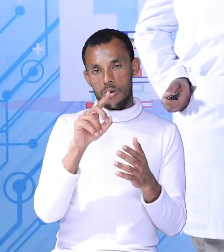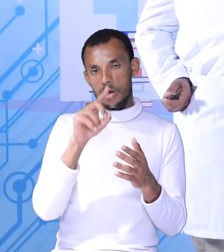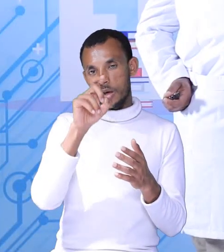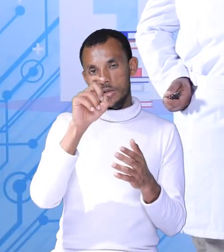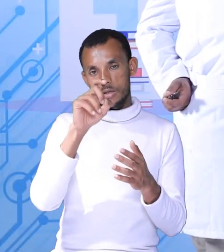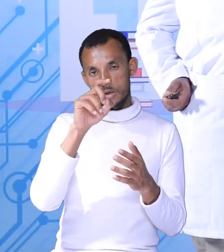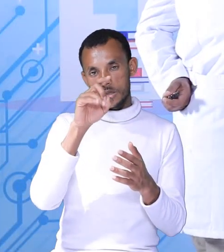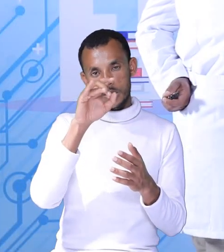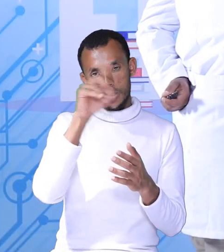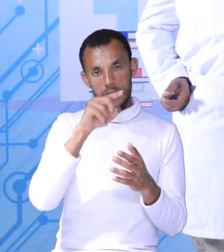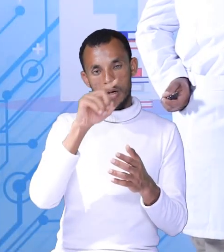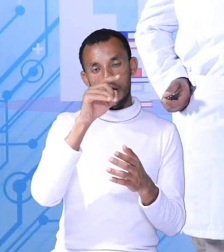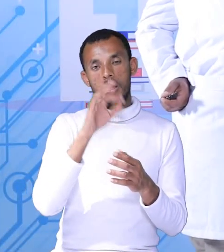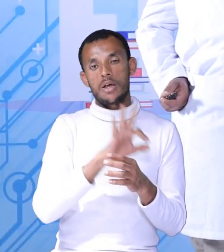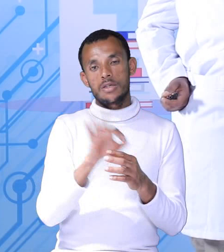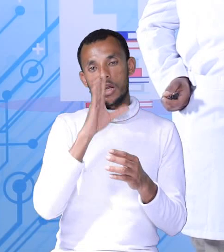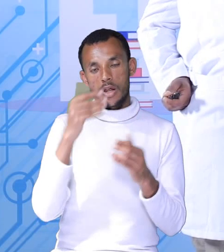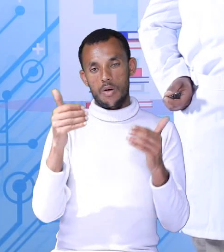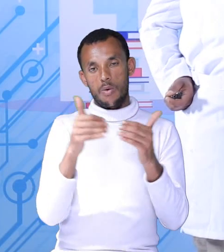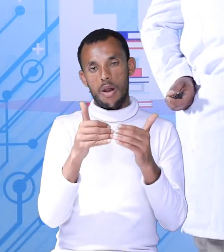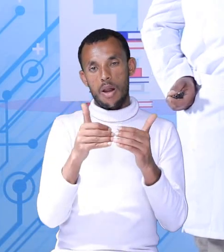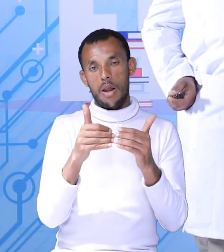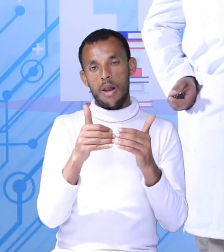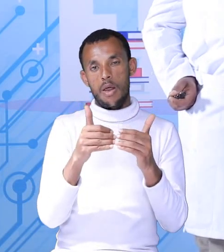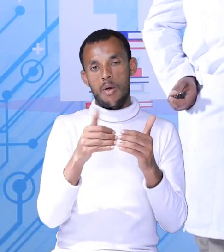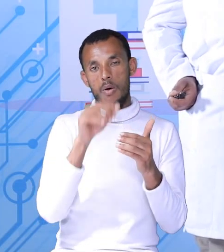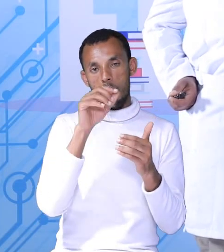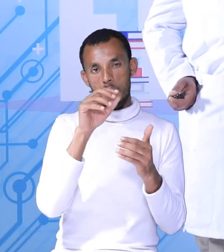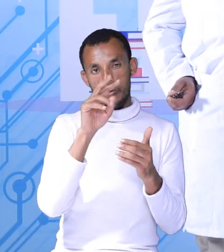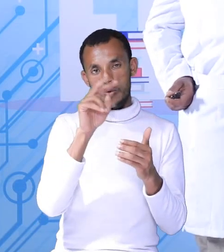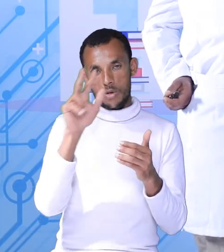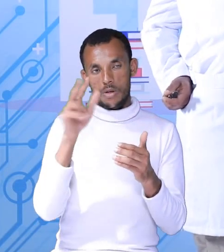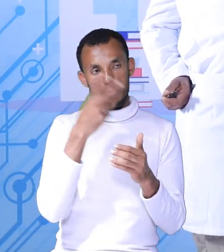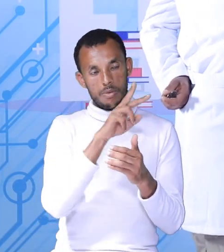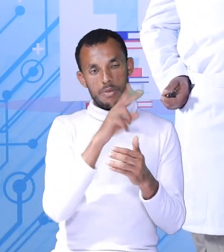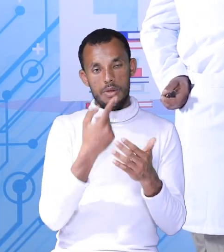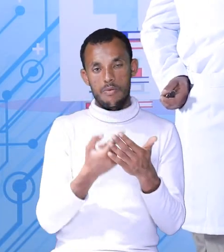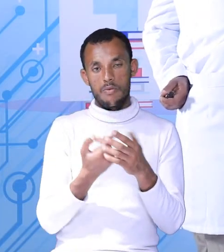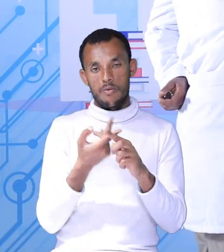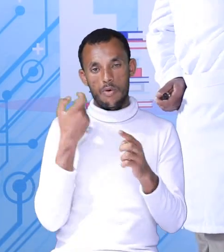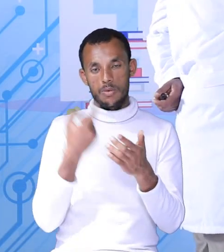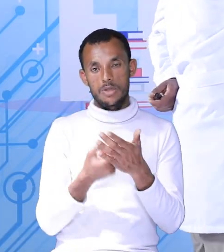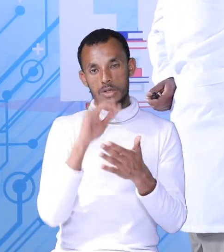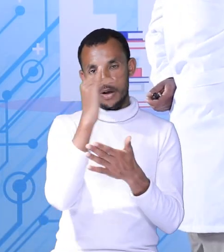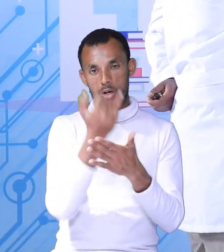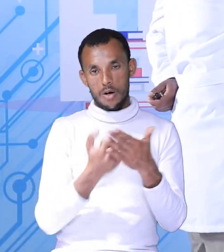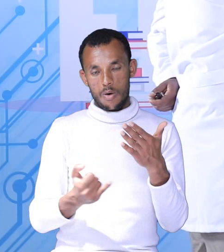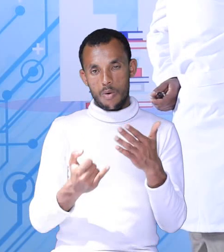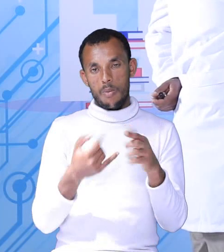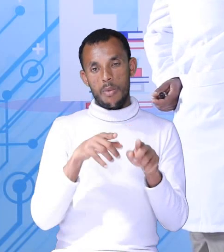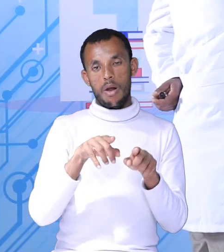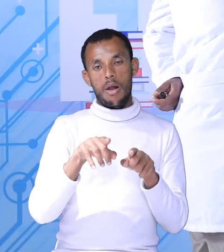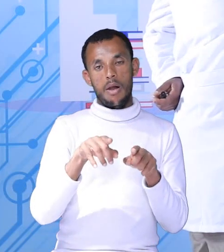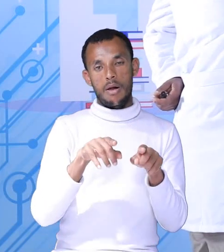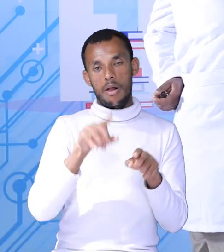axis and equal magnitude 3. From this, draw parallel to